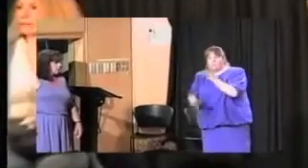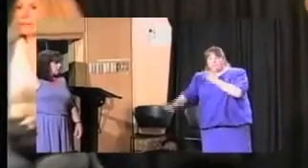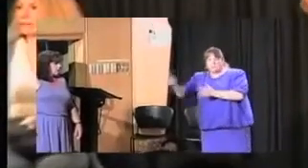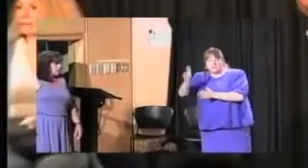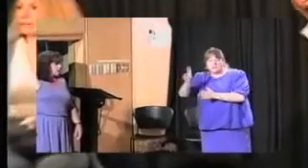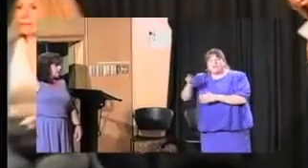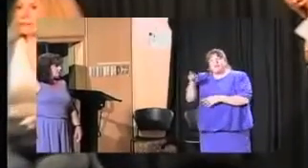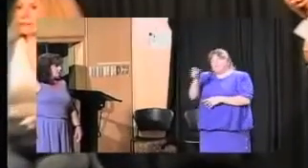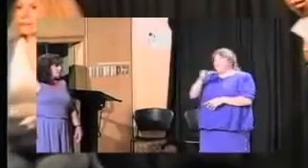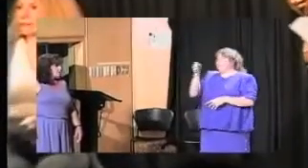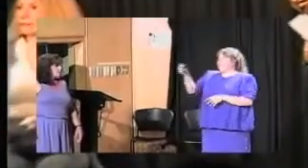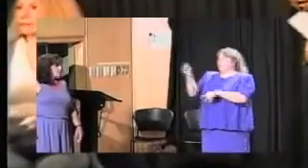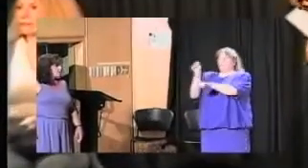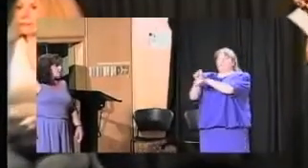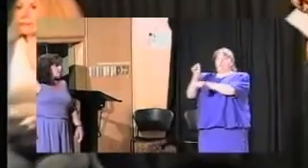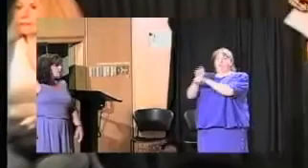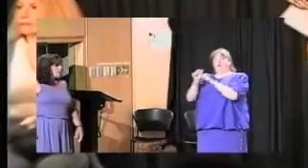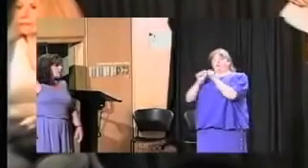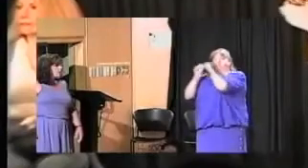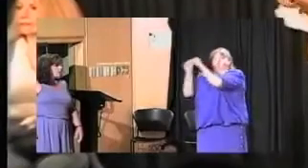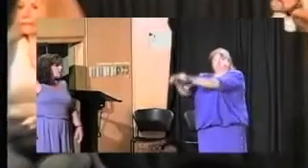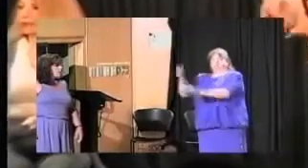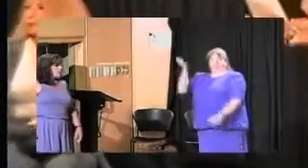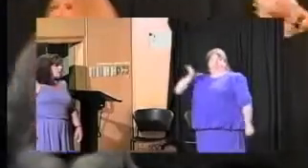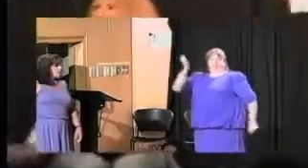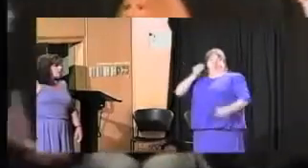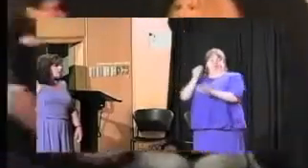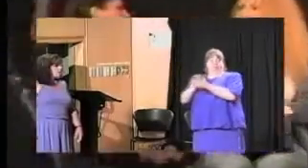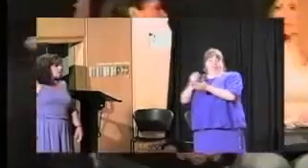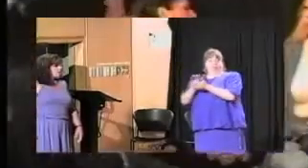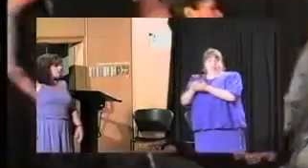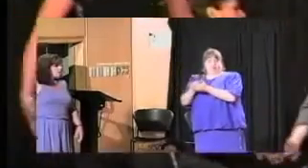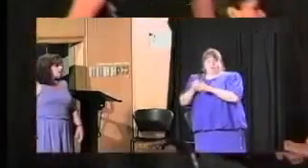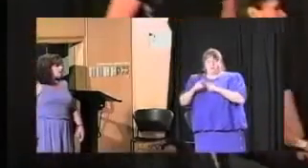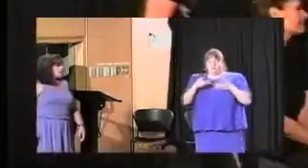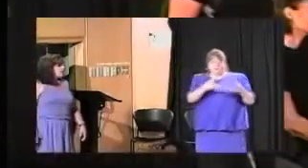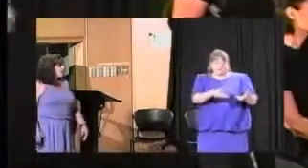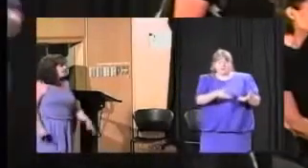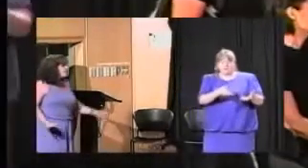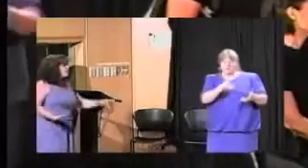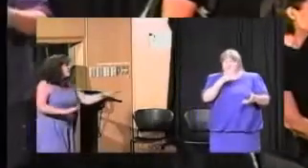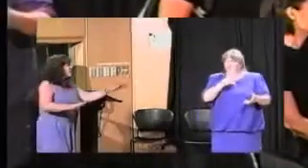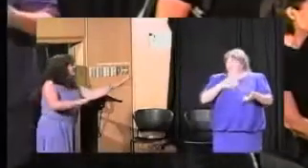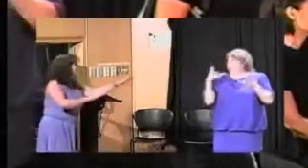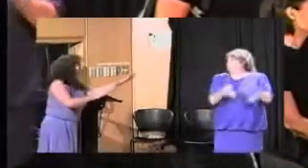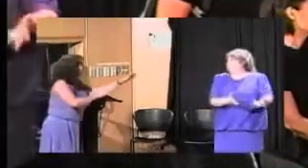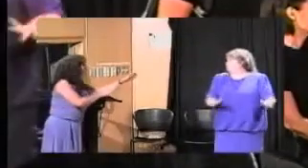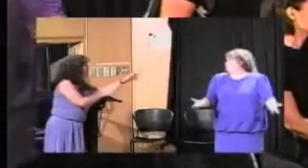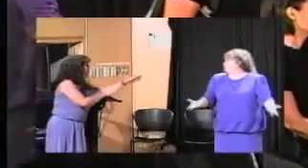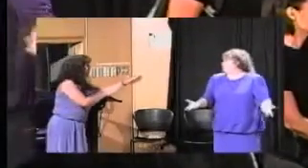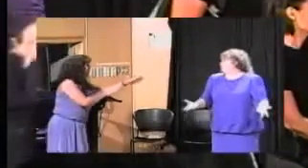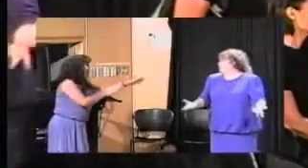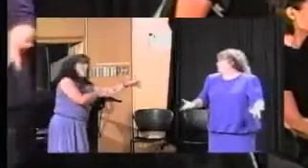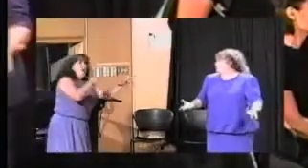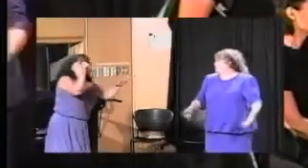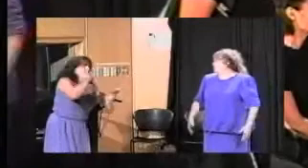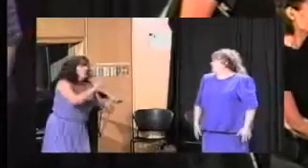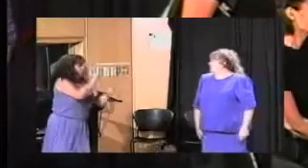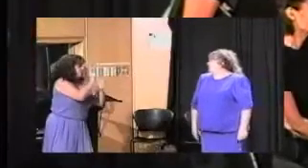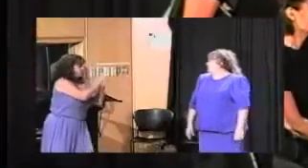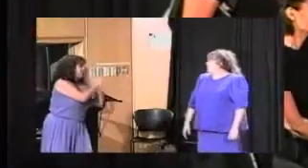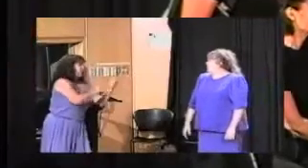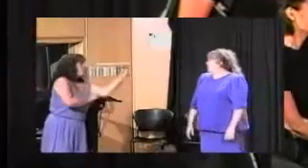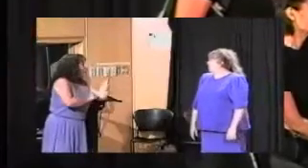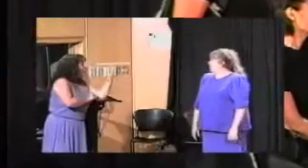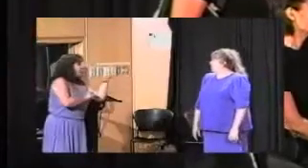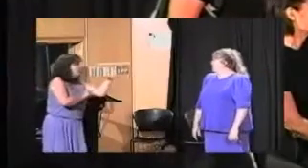paid position for a job well done. And what about the walking wounded left behind? What about... Gina, stop! You've got to do this project with me.